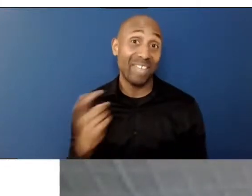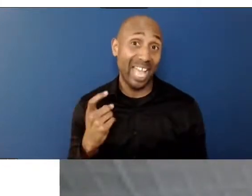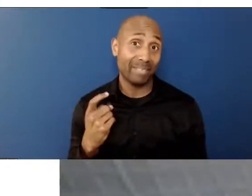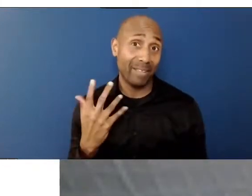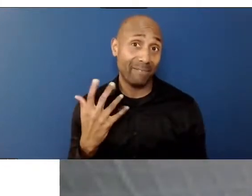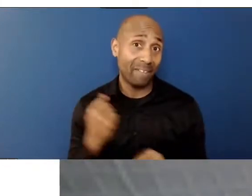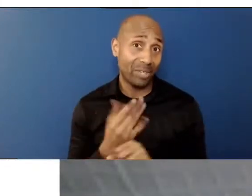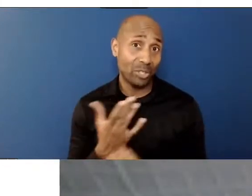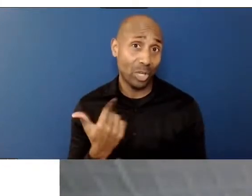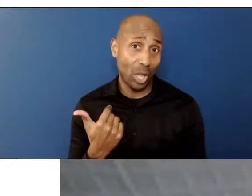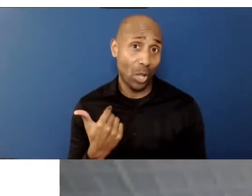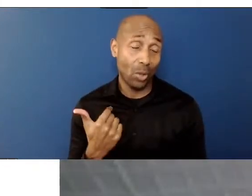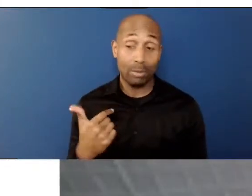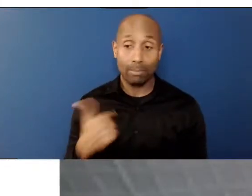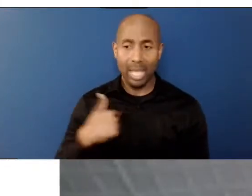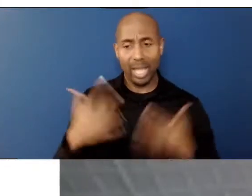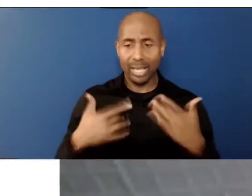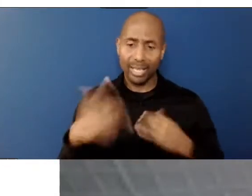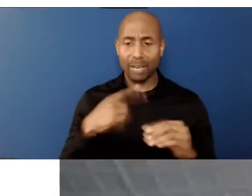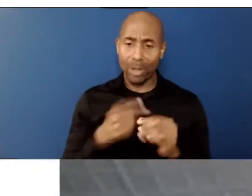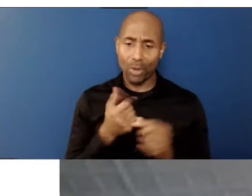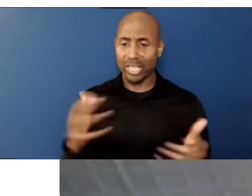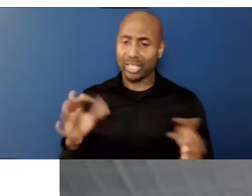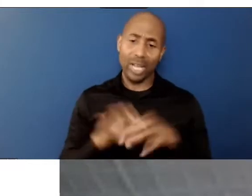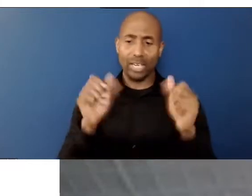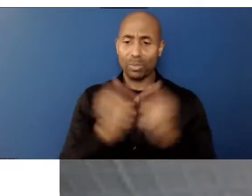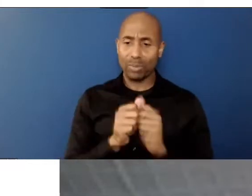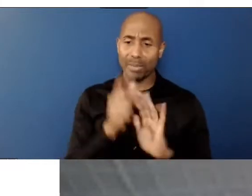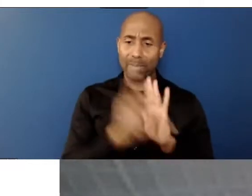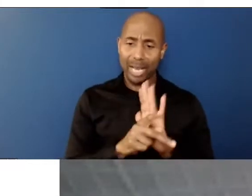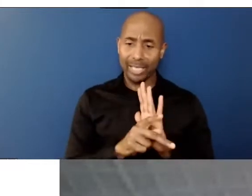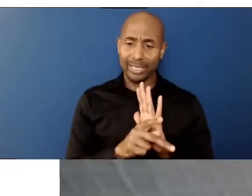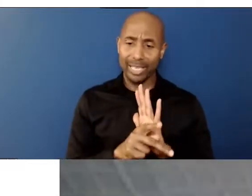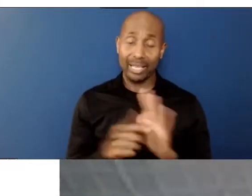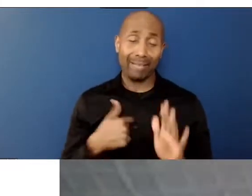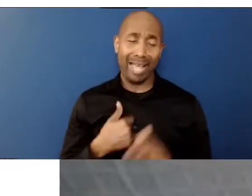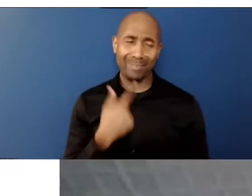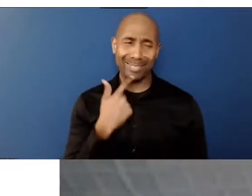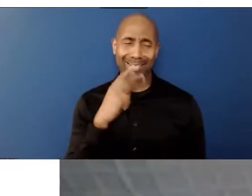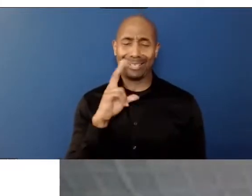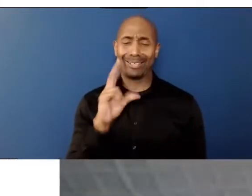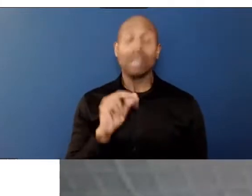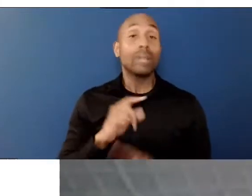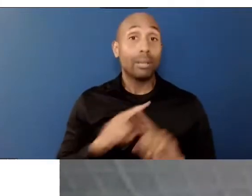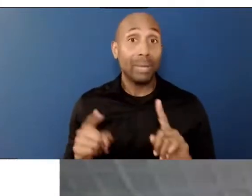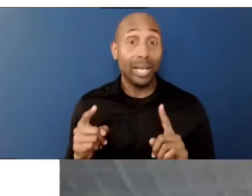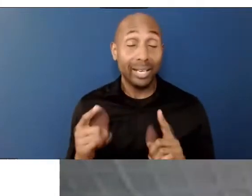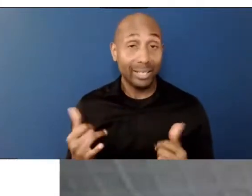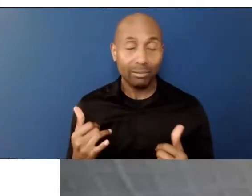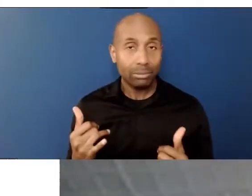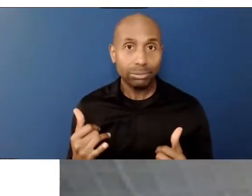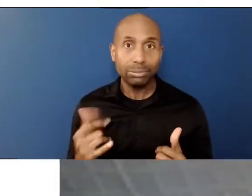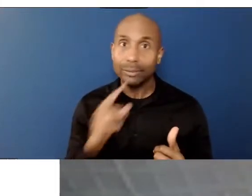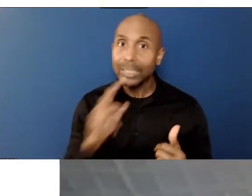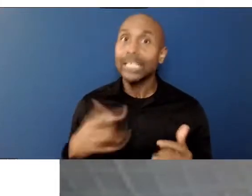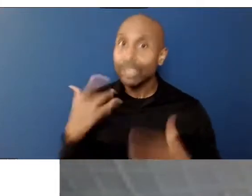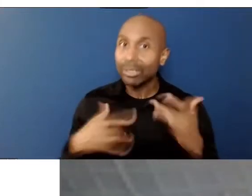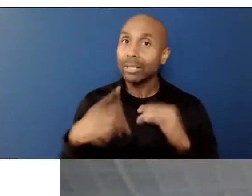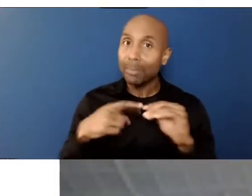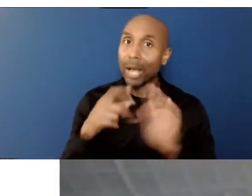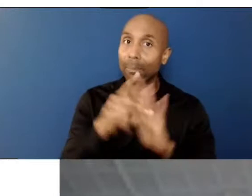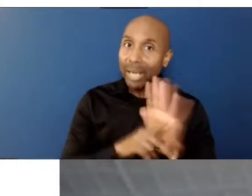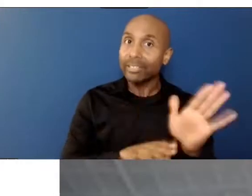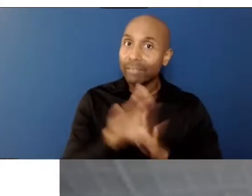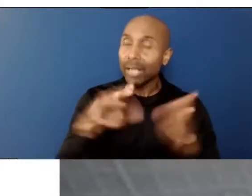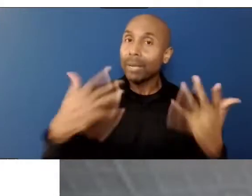be excited about anything that has to do with policy. But I'm really excited about this and